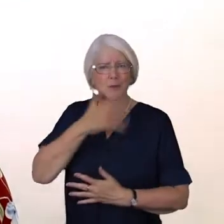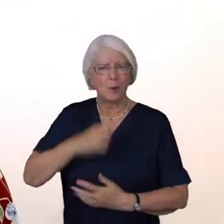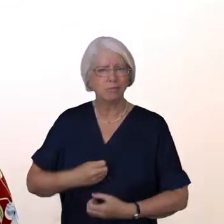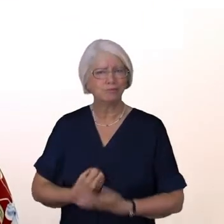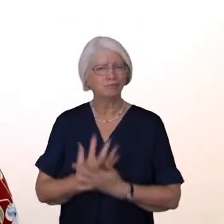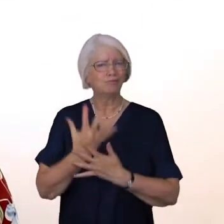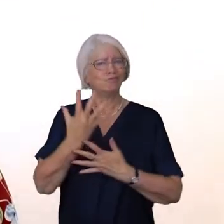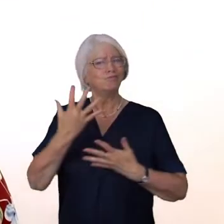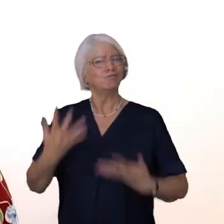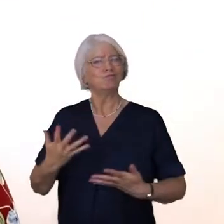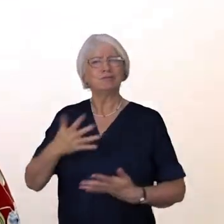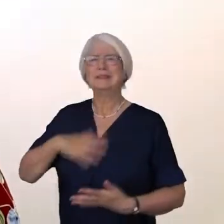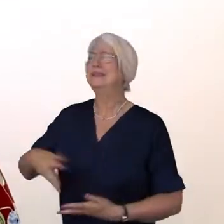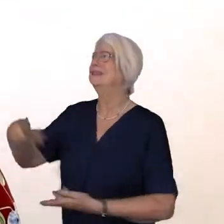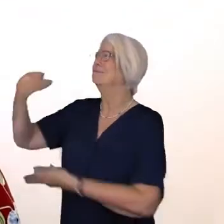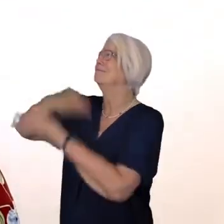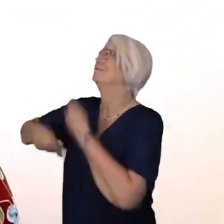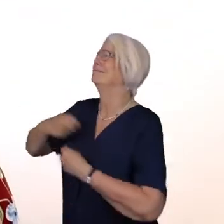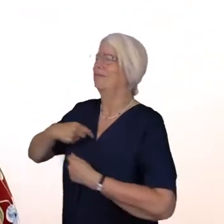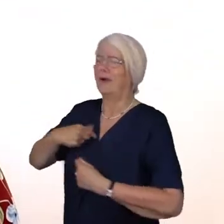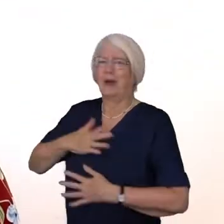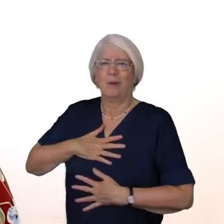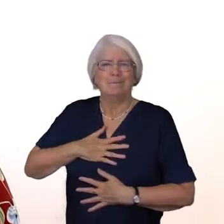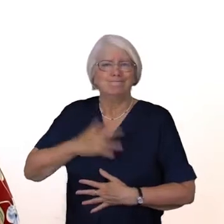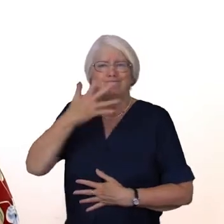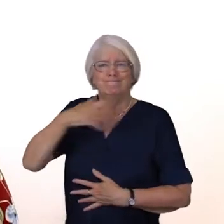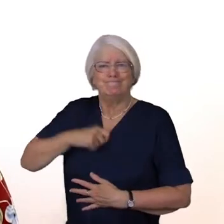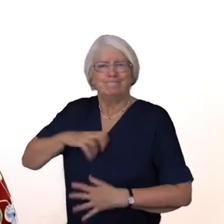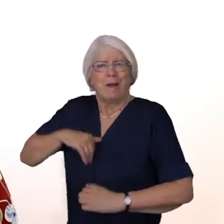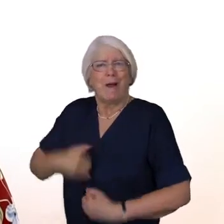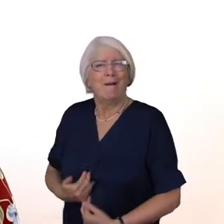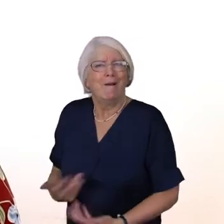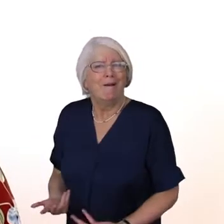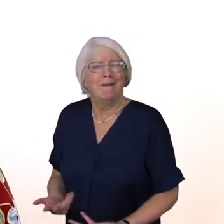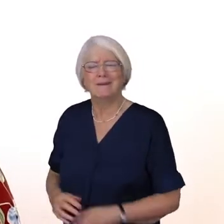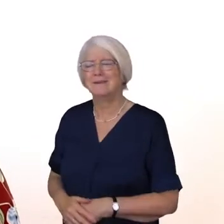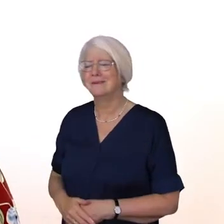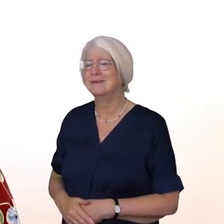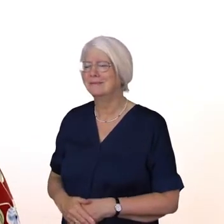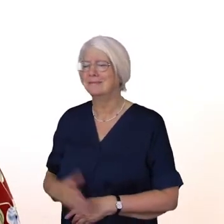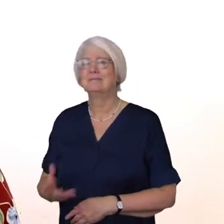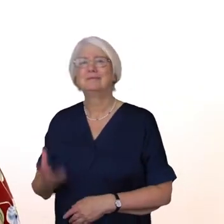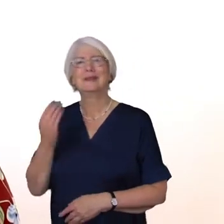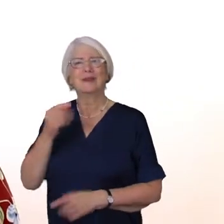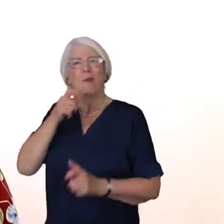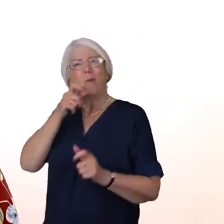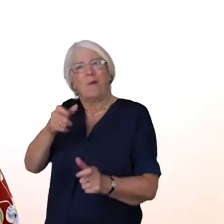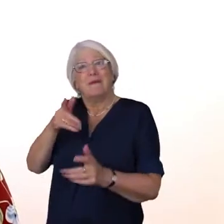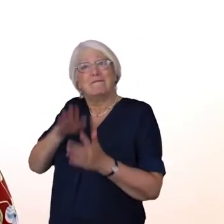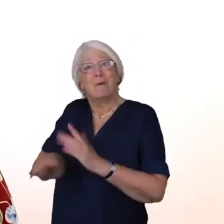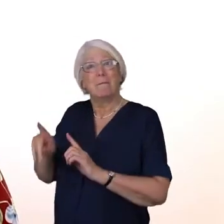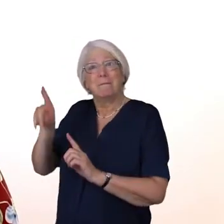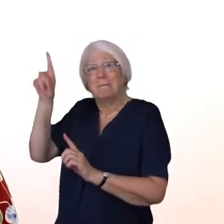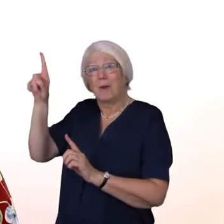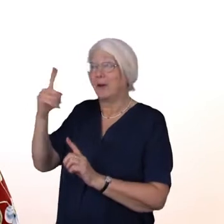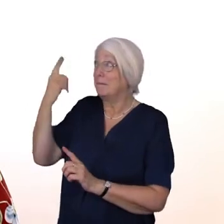for our souls, in need of nourishment for our hunger. Hear then these words of